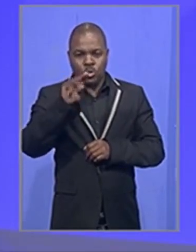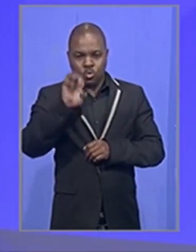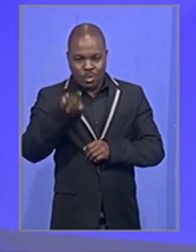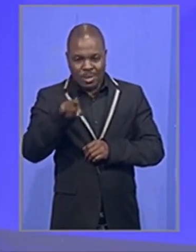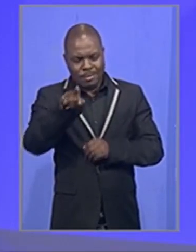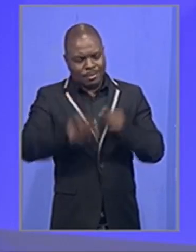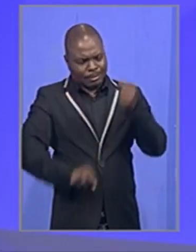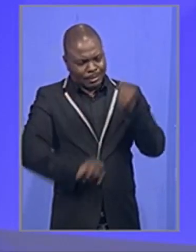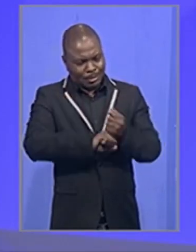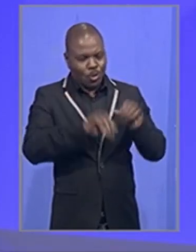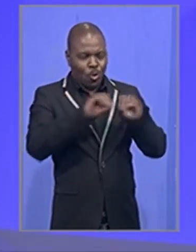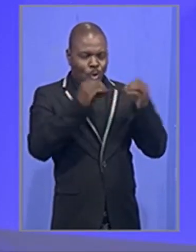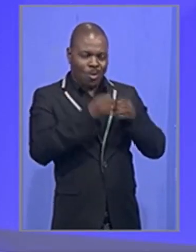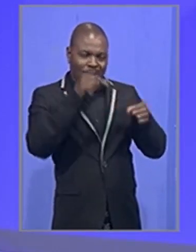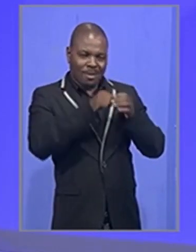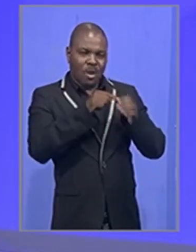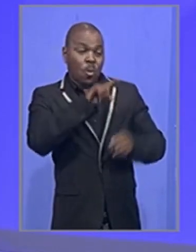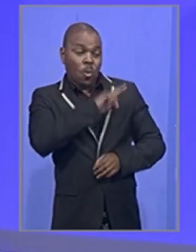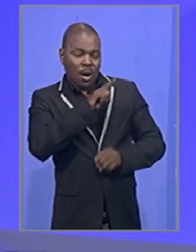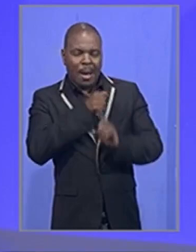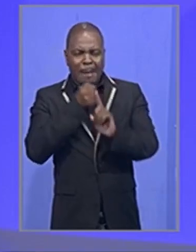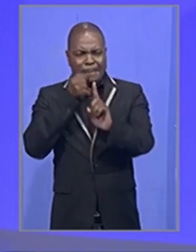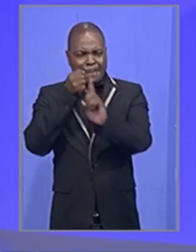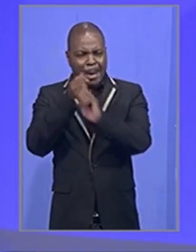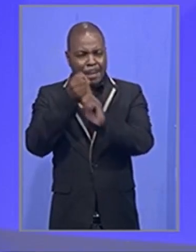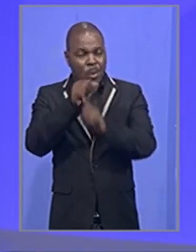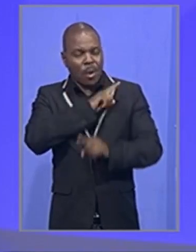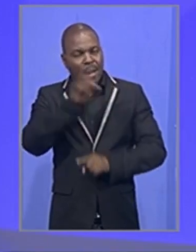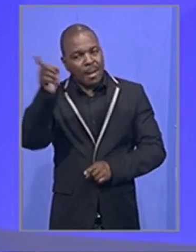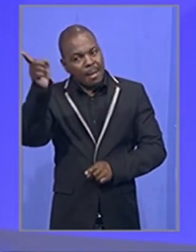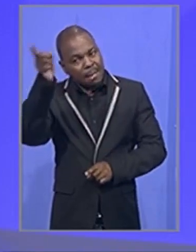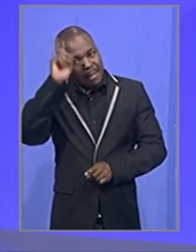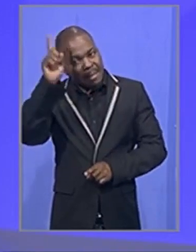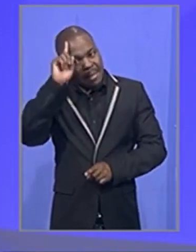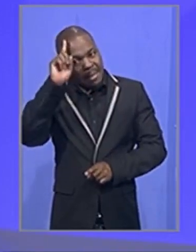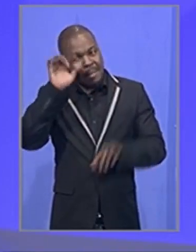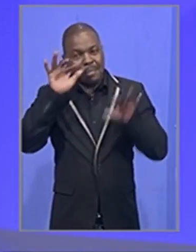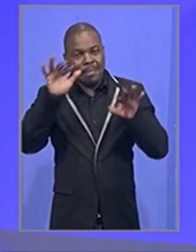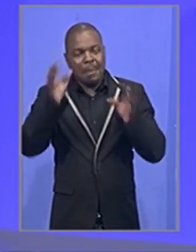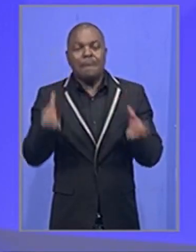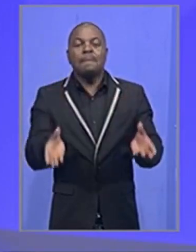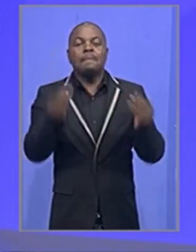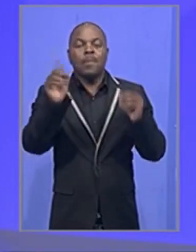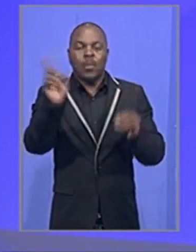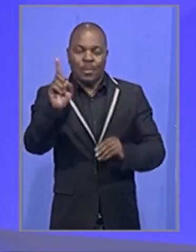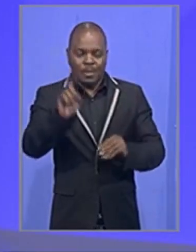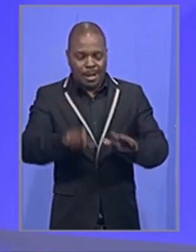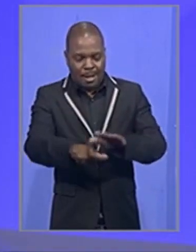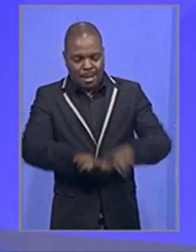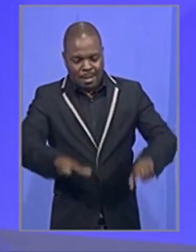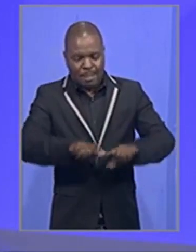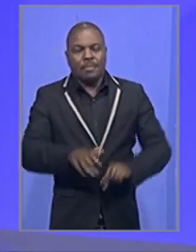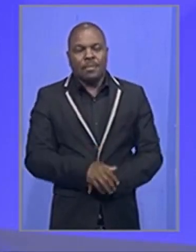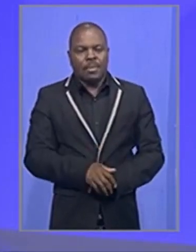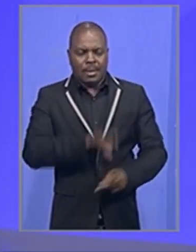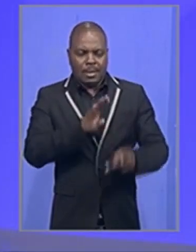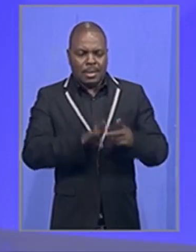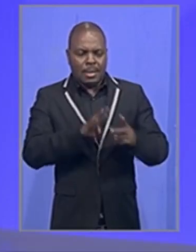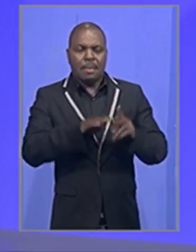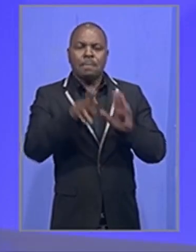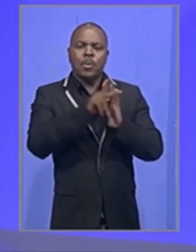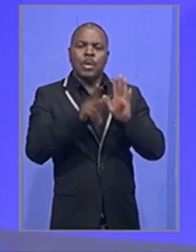mokgatlo ine e le ho tsekella hore bana ba rantsho ba fumane mobu ba fumane naha re tseba le maano ao ba ileng ba